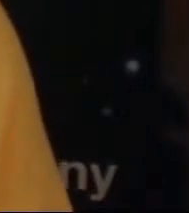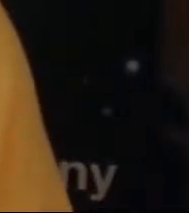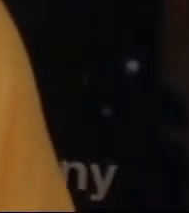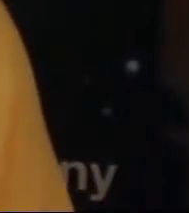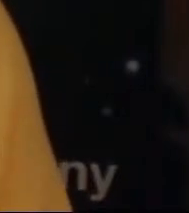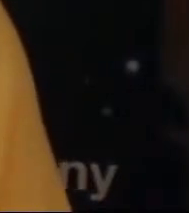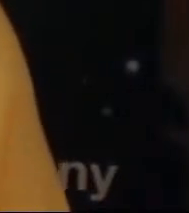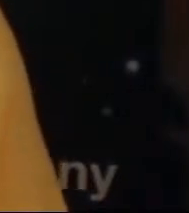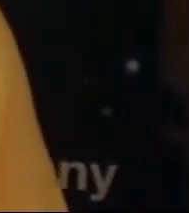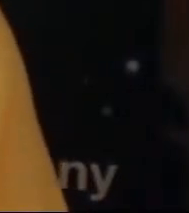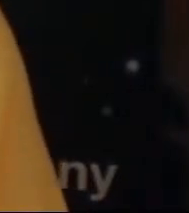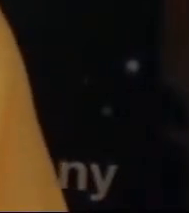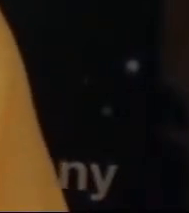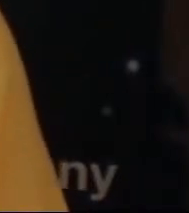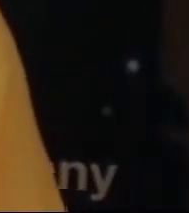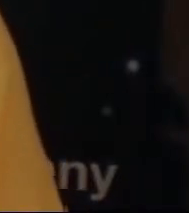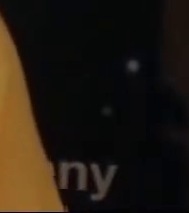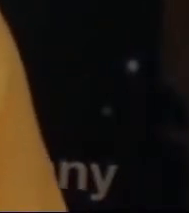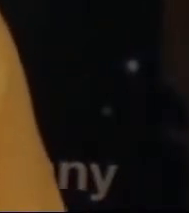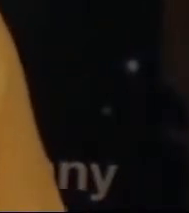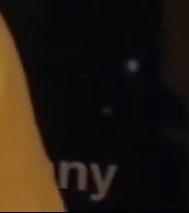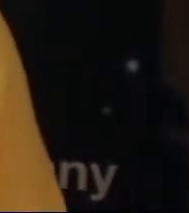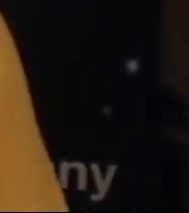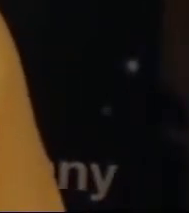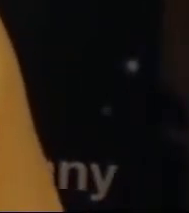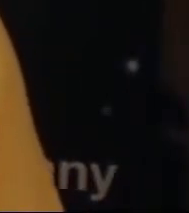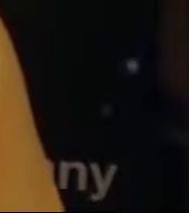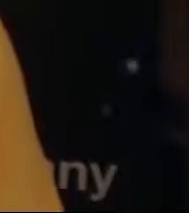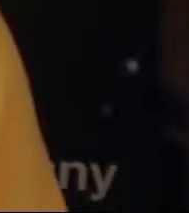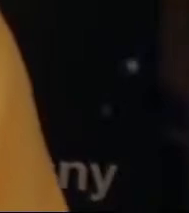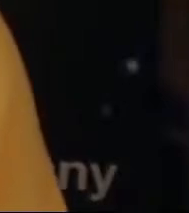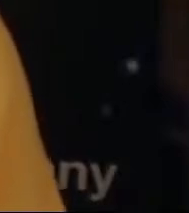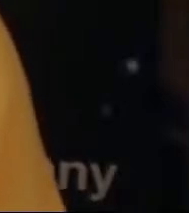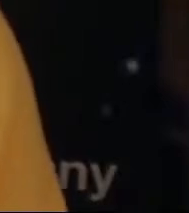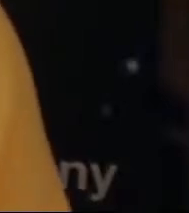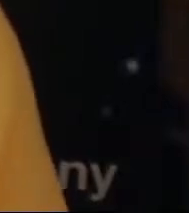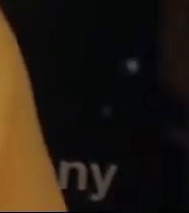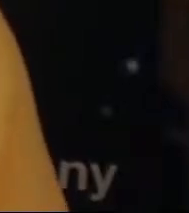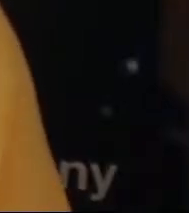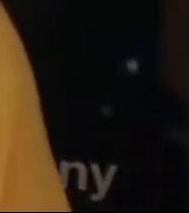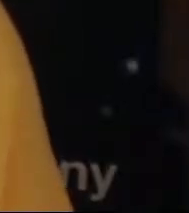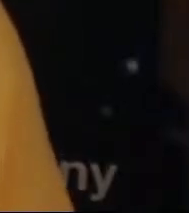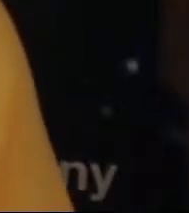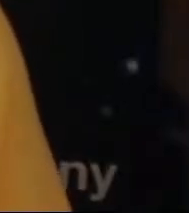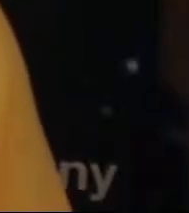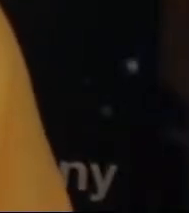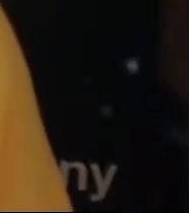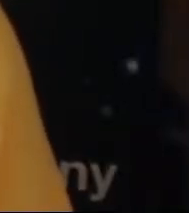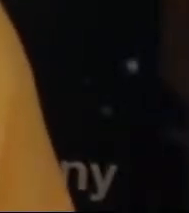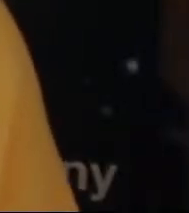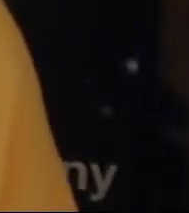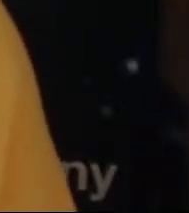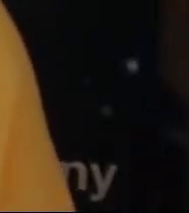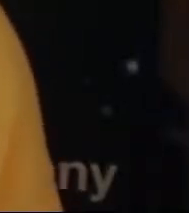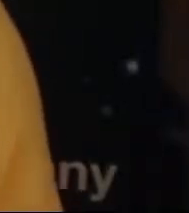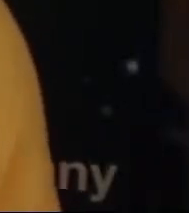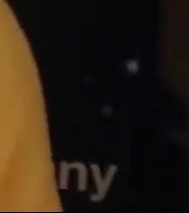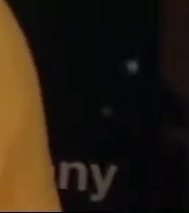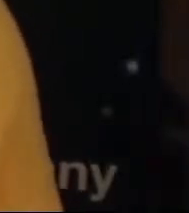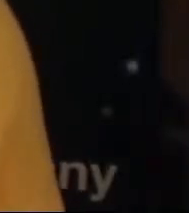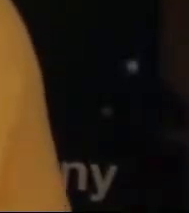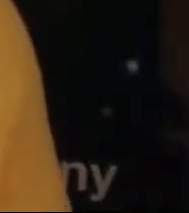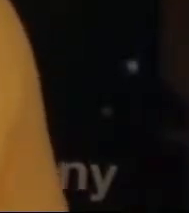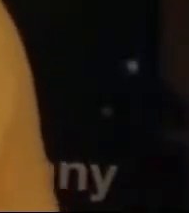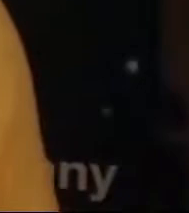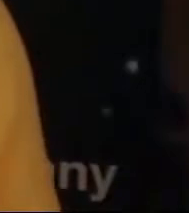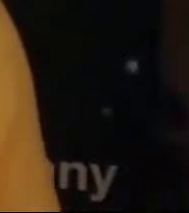all progress over future years and talking to students from your schools next year. And seeing